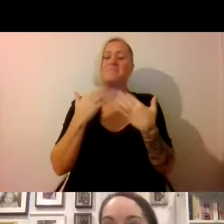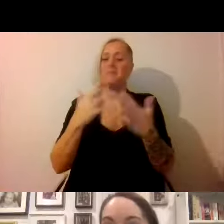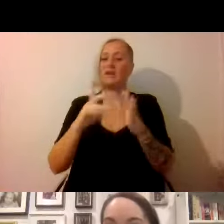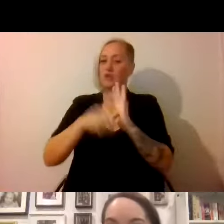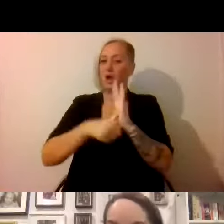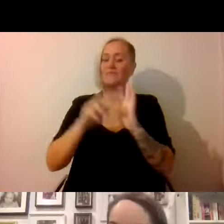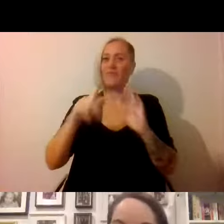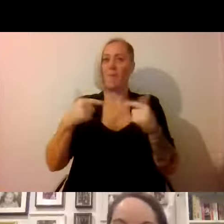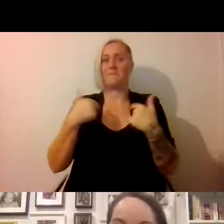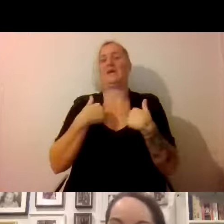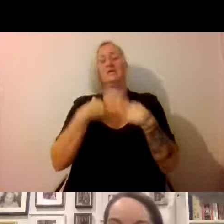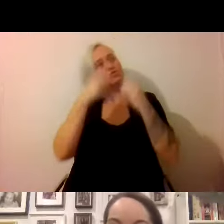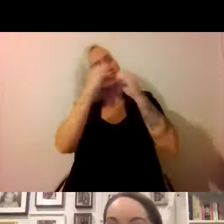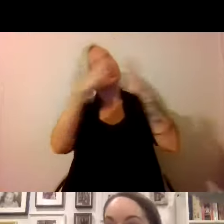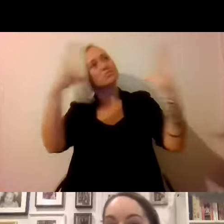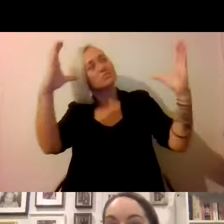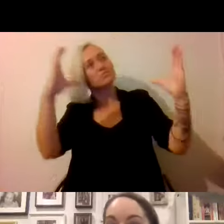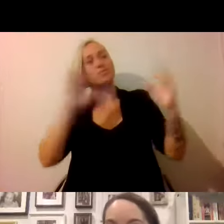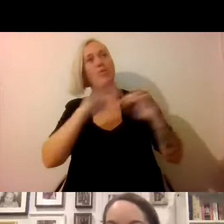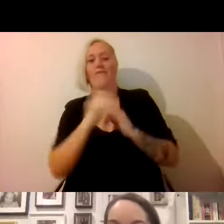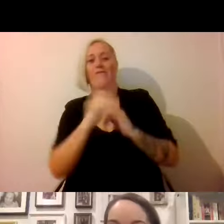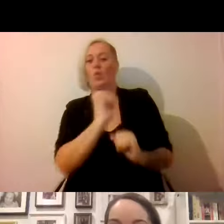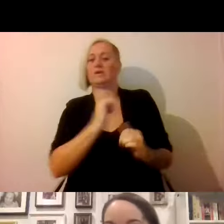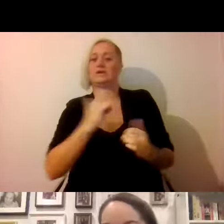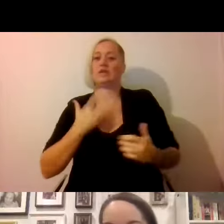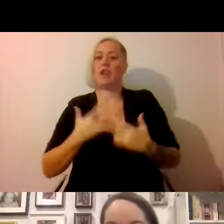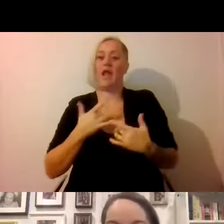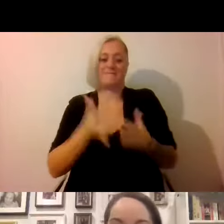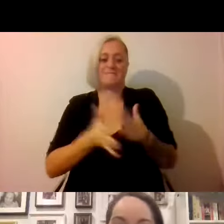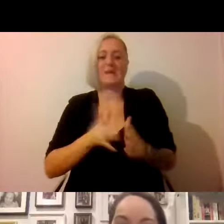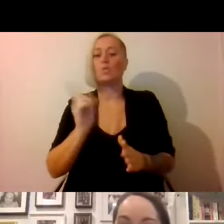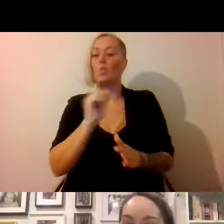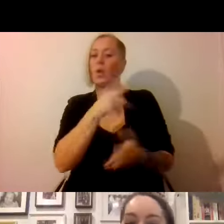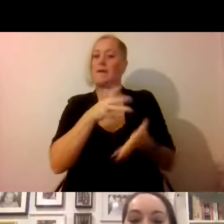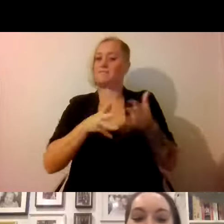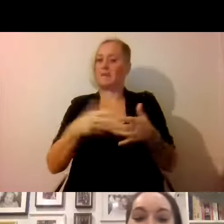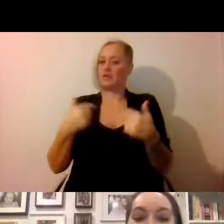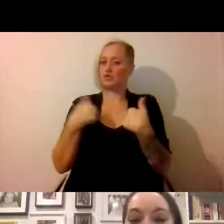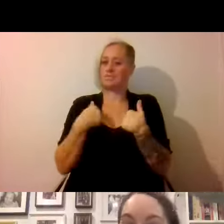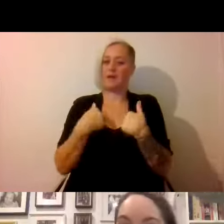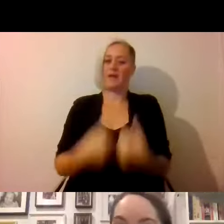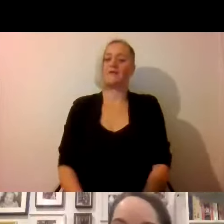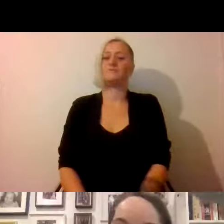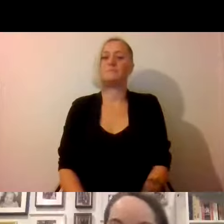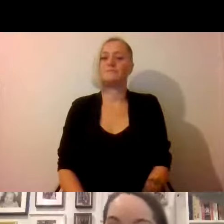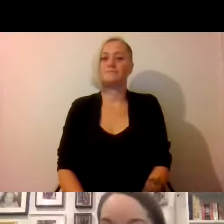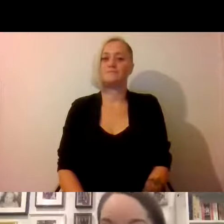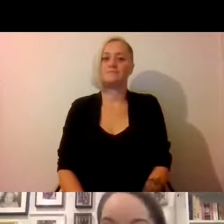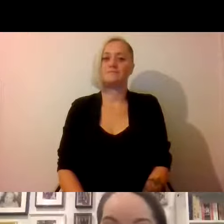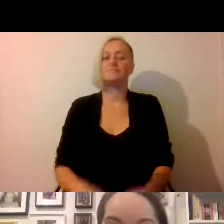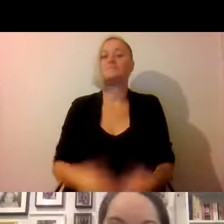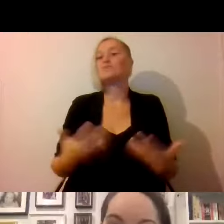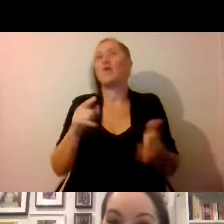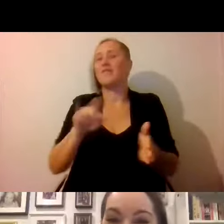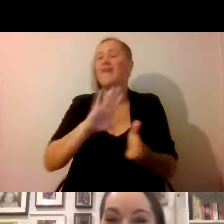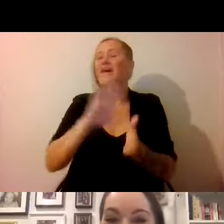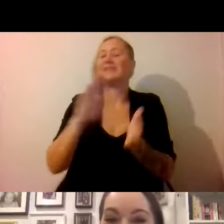sense of what his life meant, a sense of what he meant to me. So that's the end of story